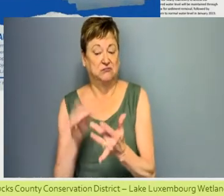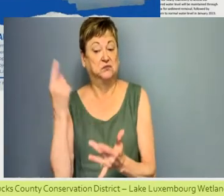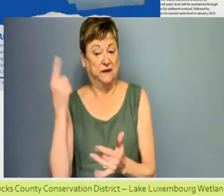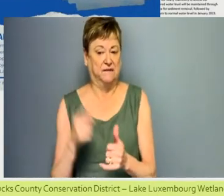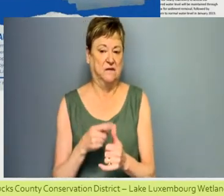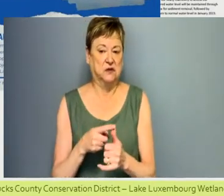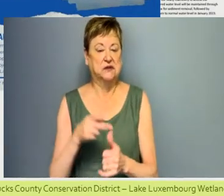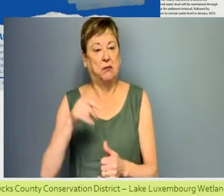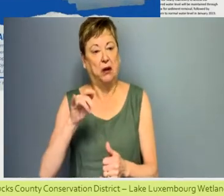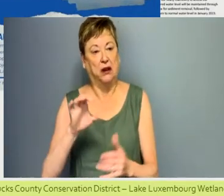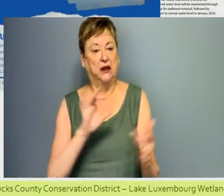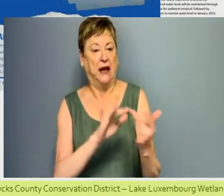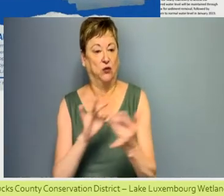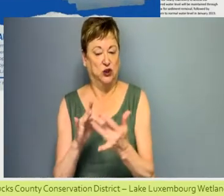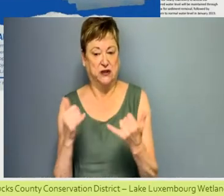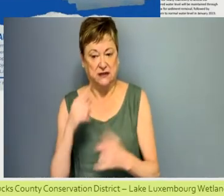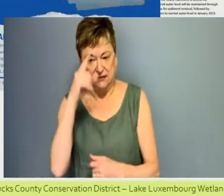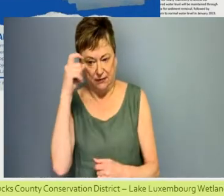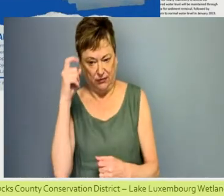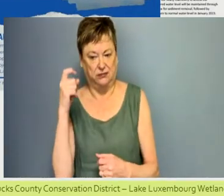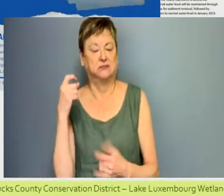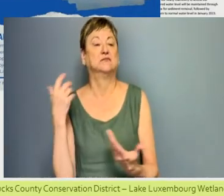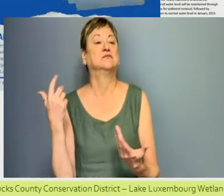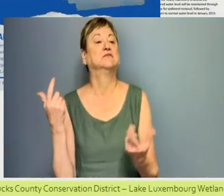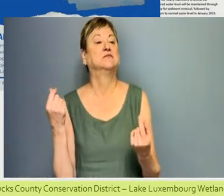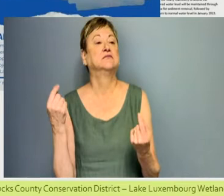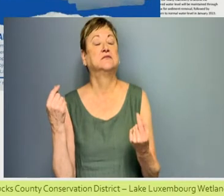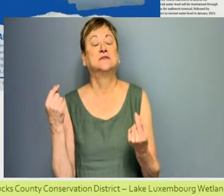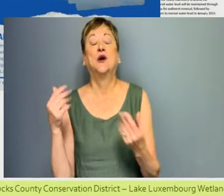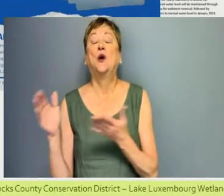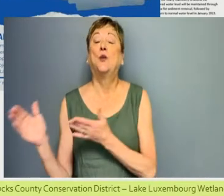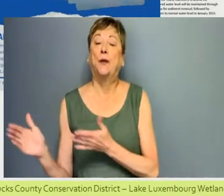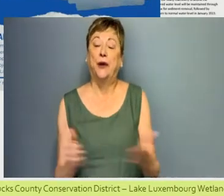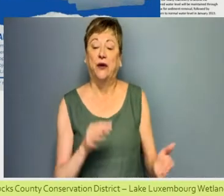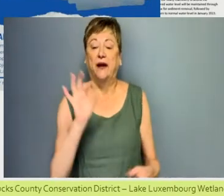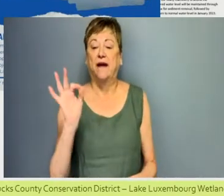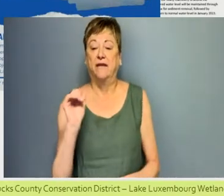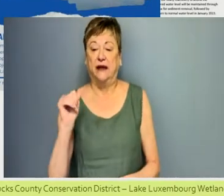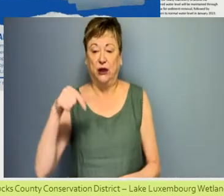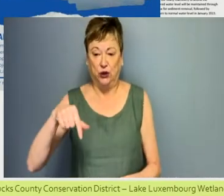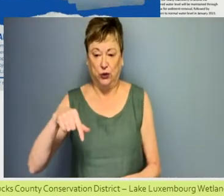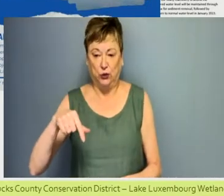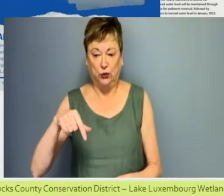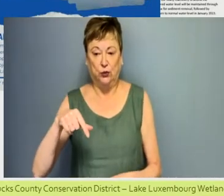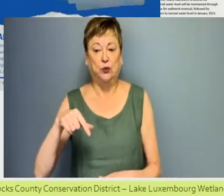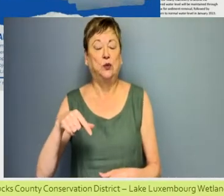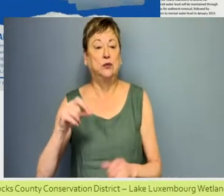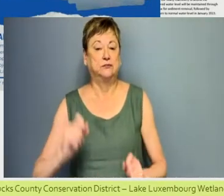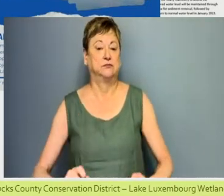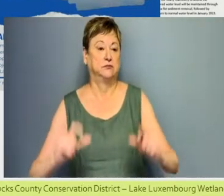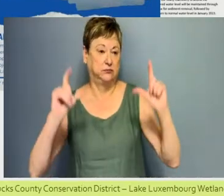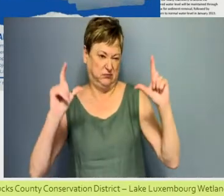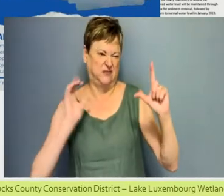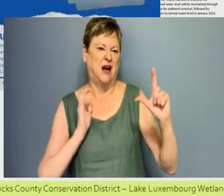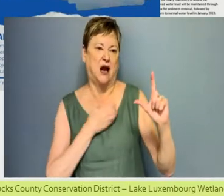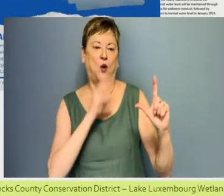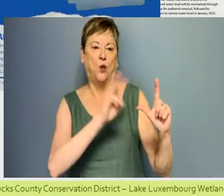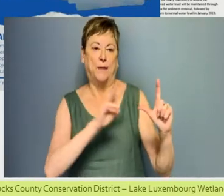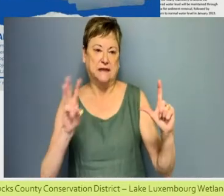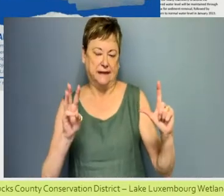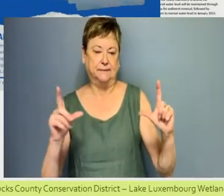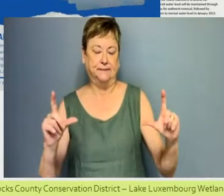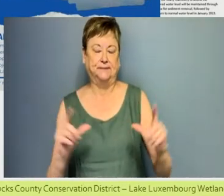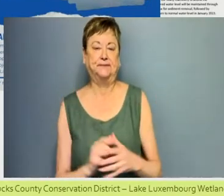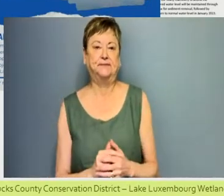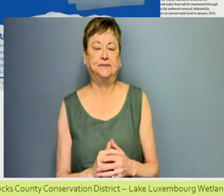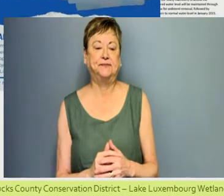public outreach for this summer. We've prepared a frequently asked questions document that is posted on our website, and